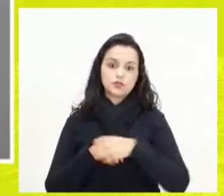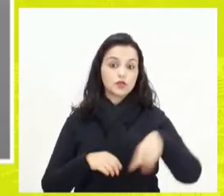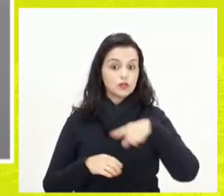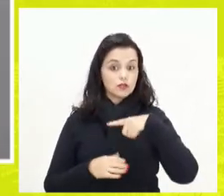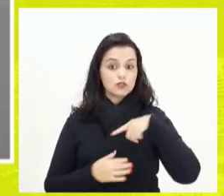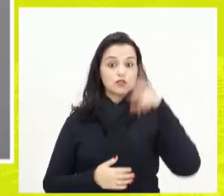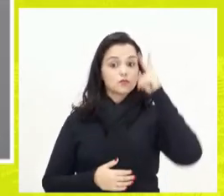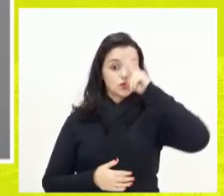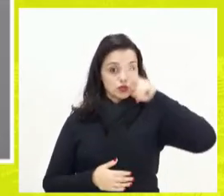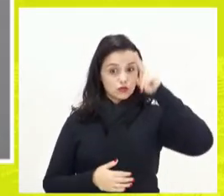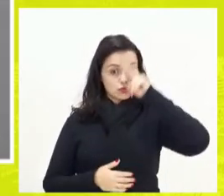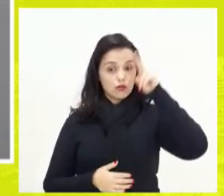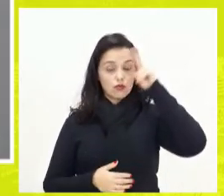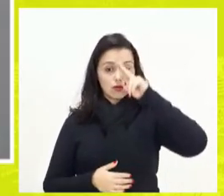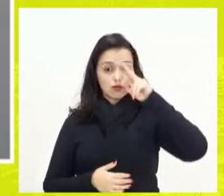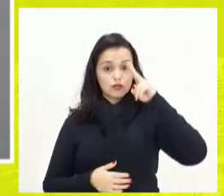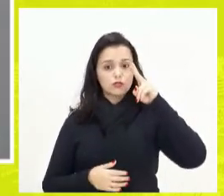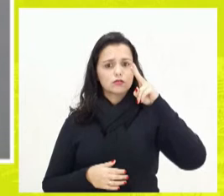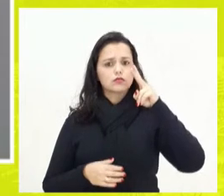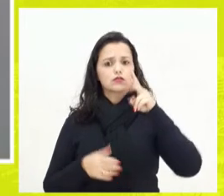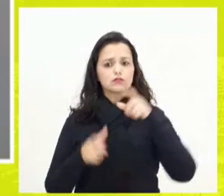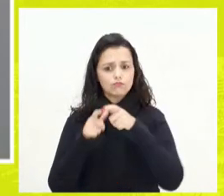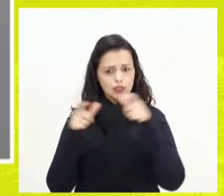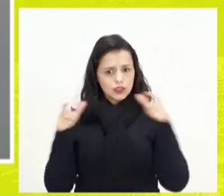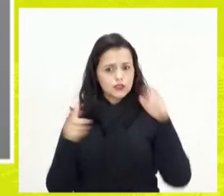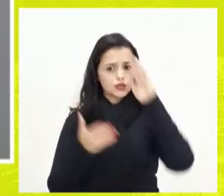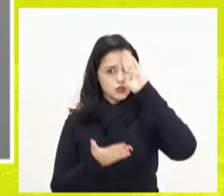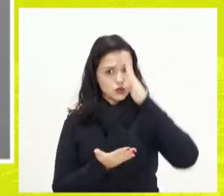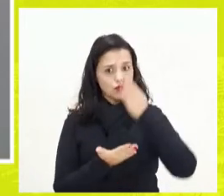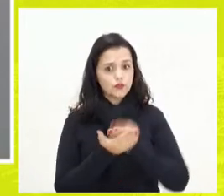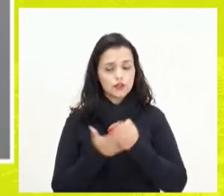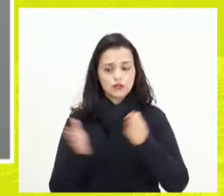that because there is a